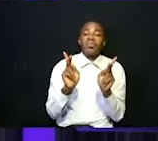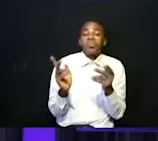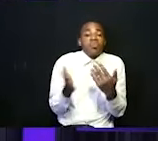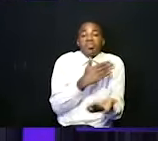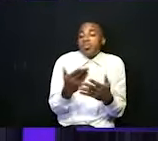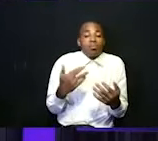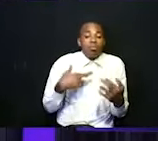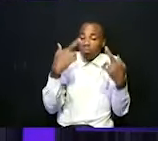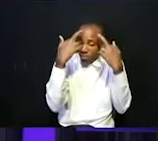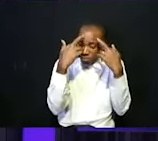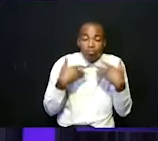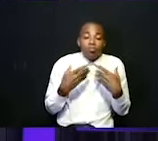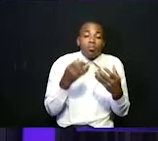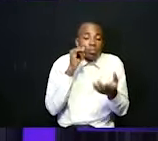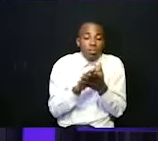and every reason?"